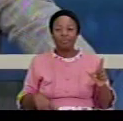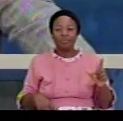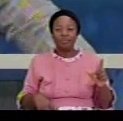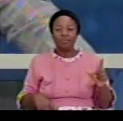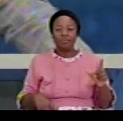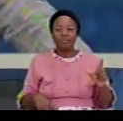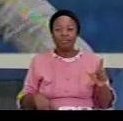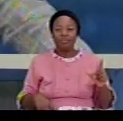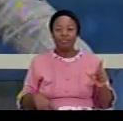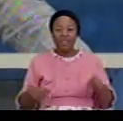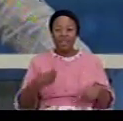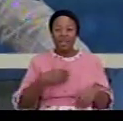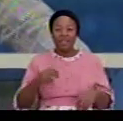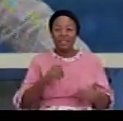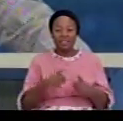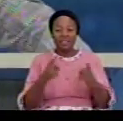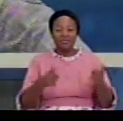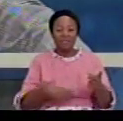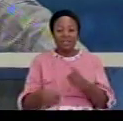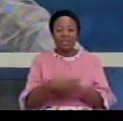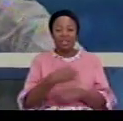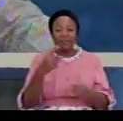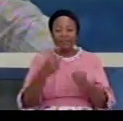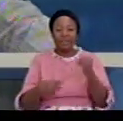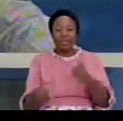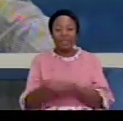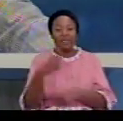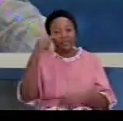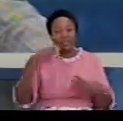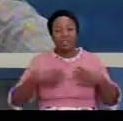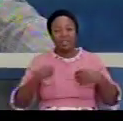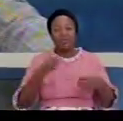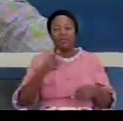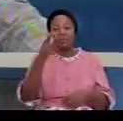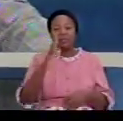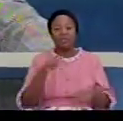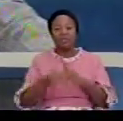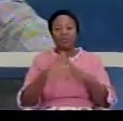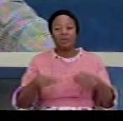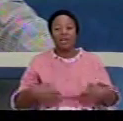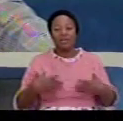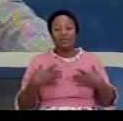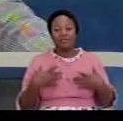And a great day, the final day for the healing of God in your life.